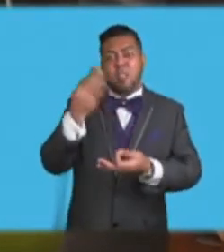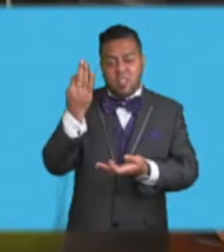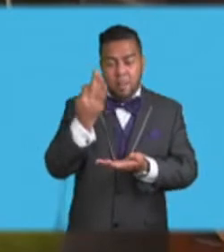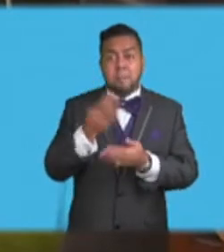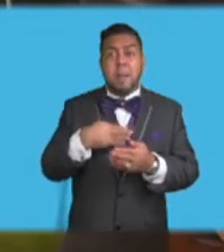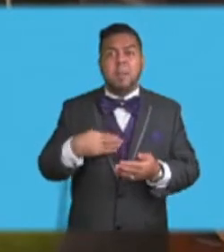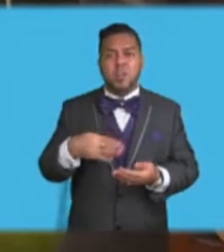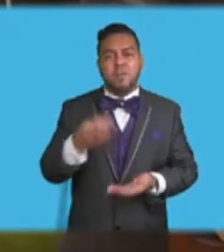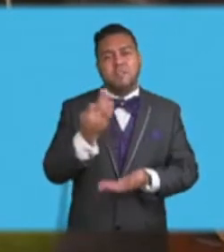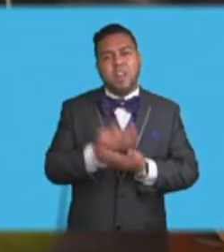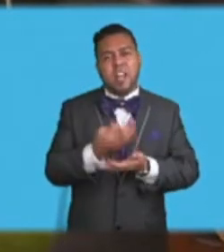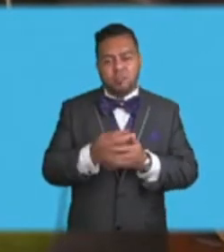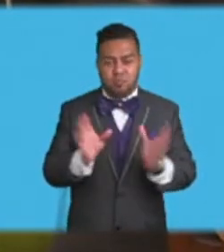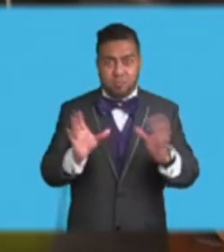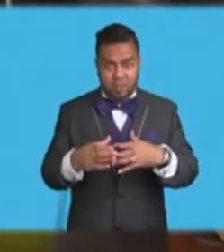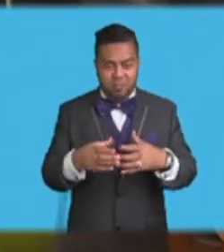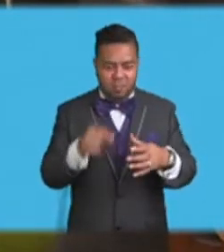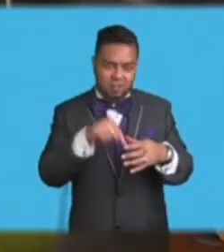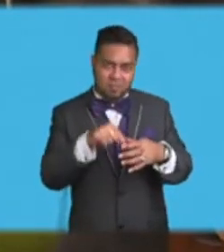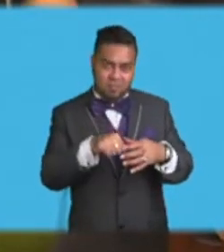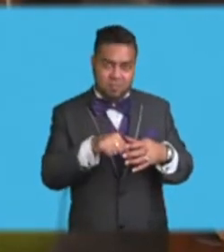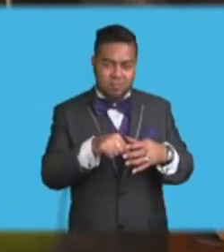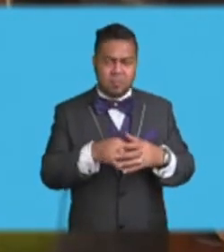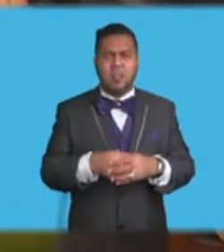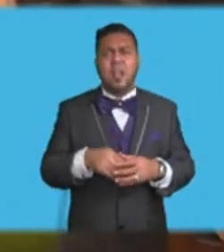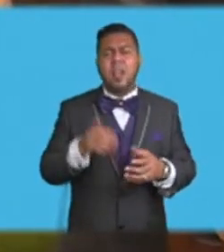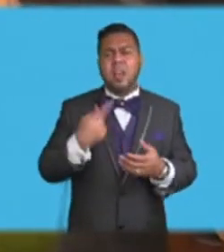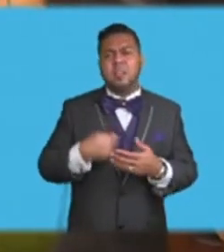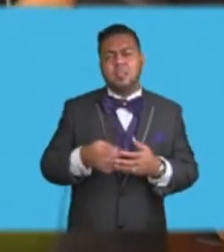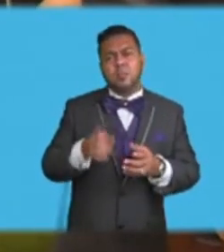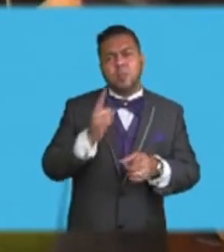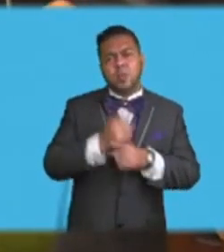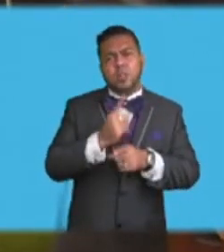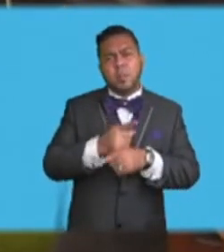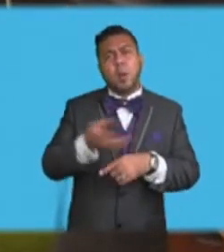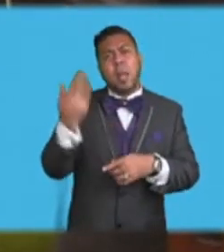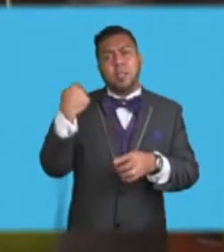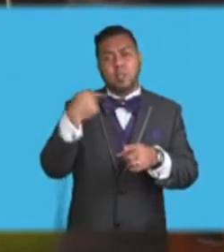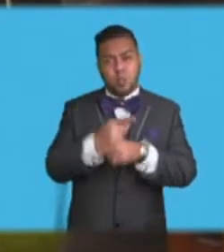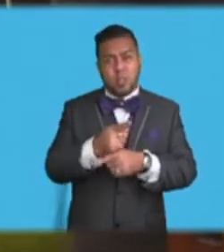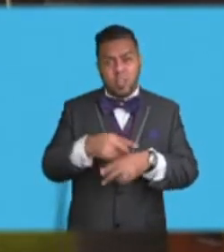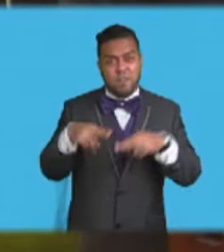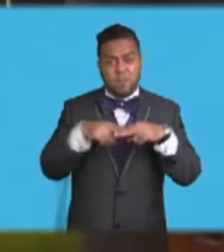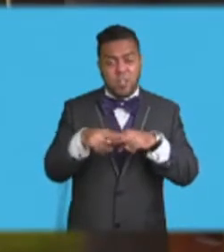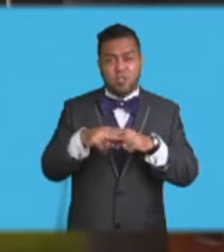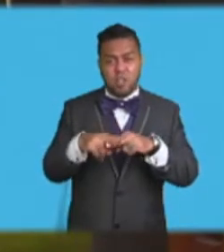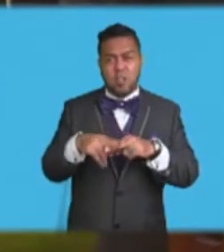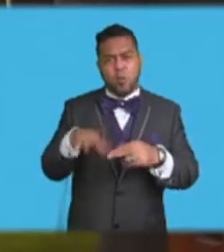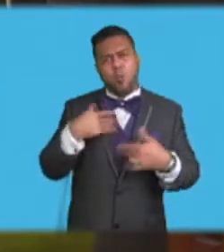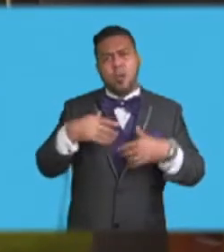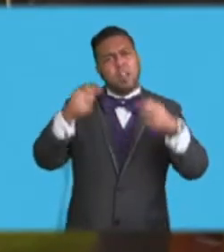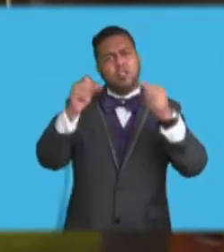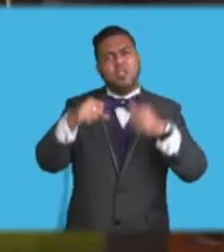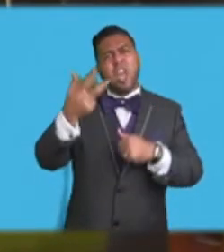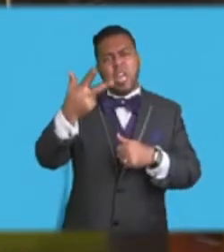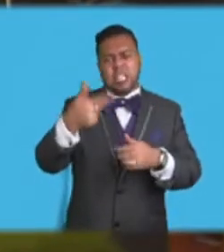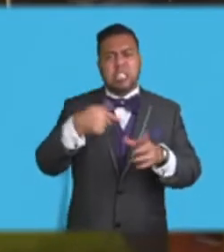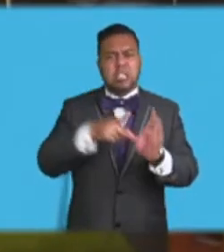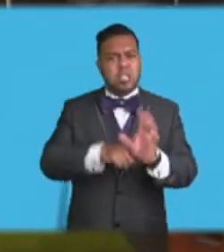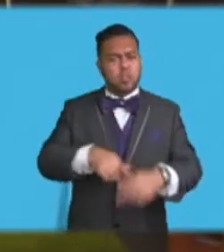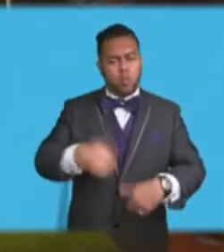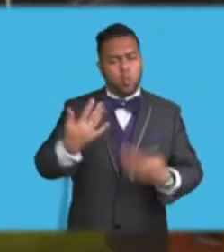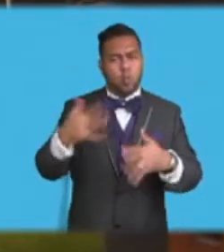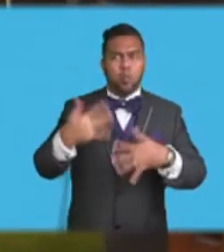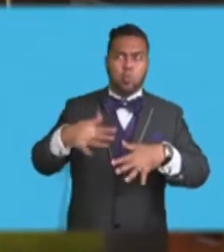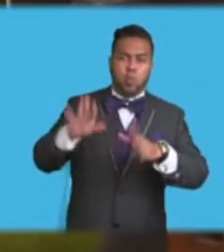sector. As highlighted in the ministerial statement last week, Madam Speaker, the Fijian economy has achieved 8 years of uninterrupted growth